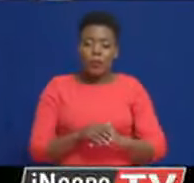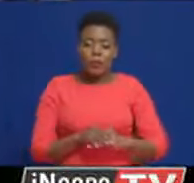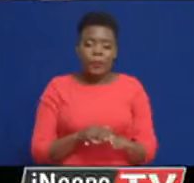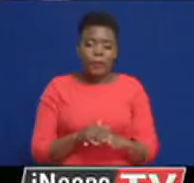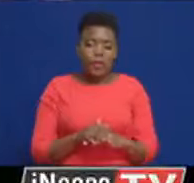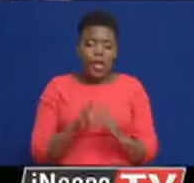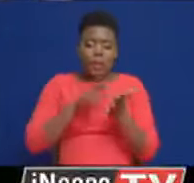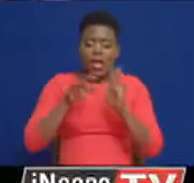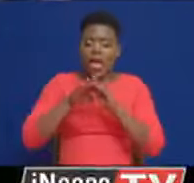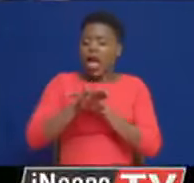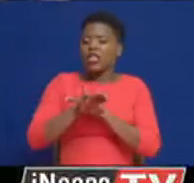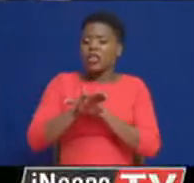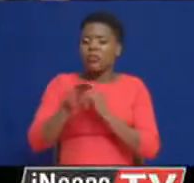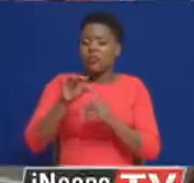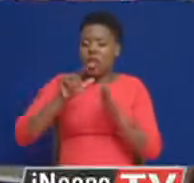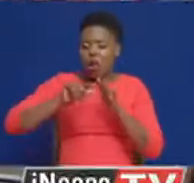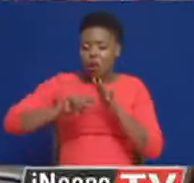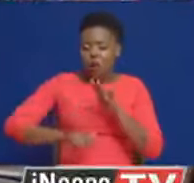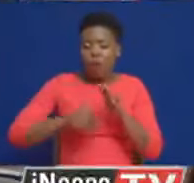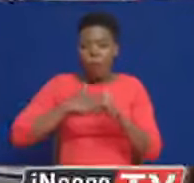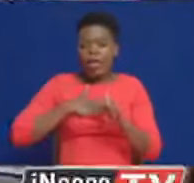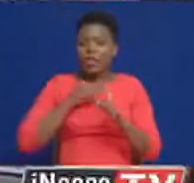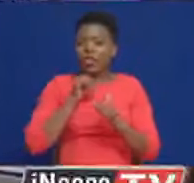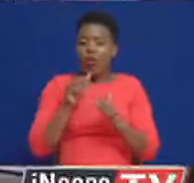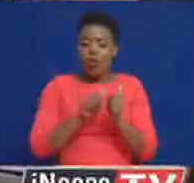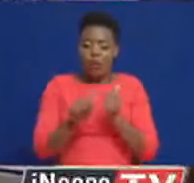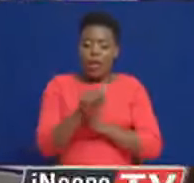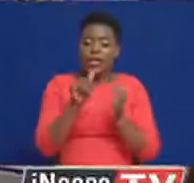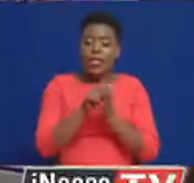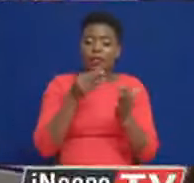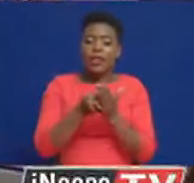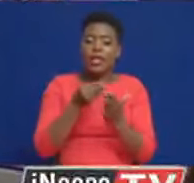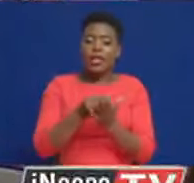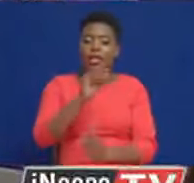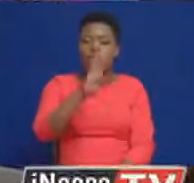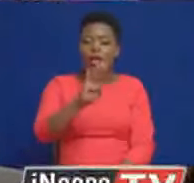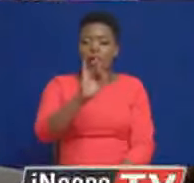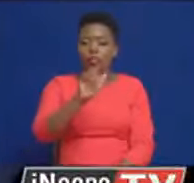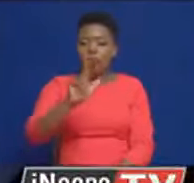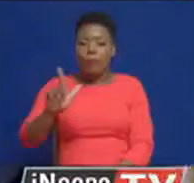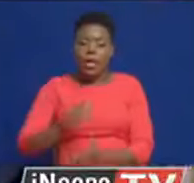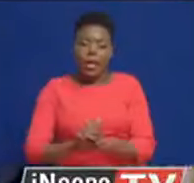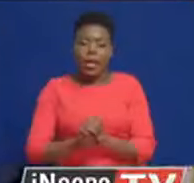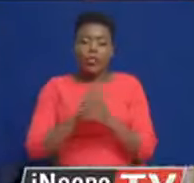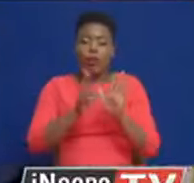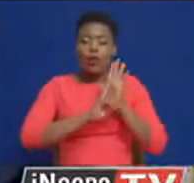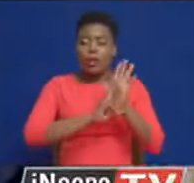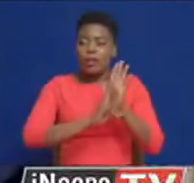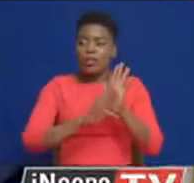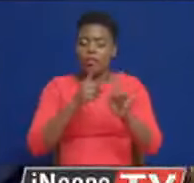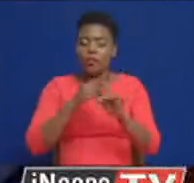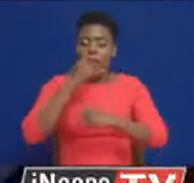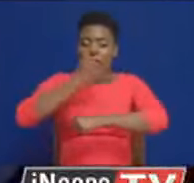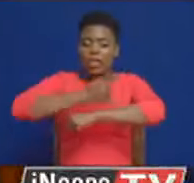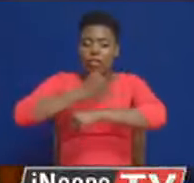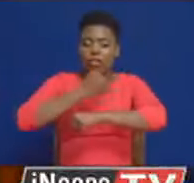one be reconsidered. In the manufacturing and construction sectors, representatives from the Institution